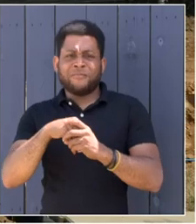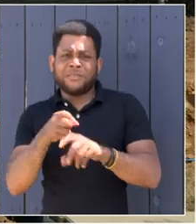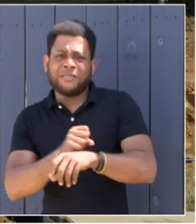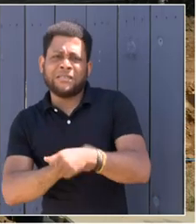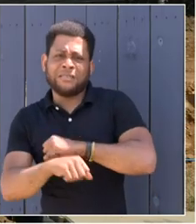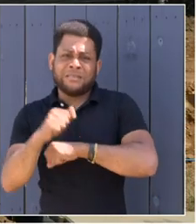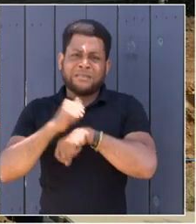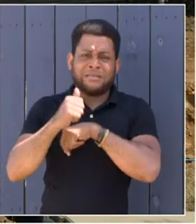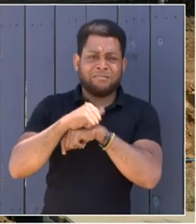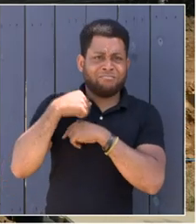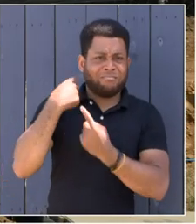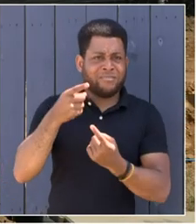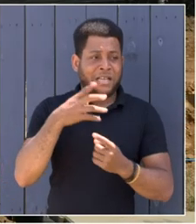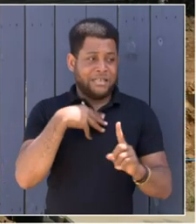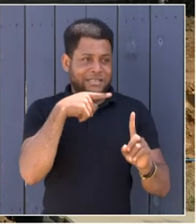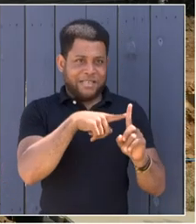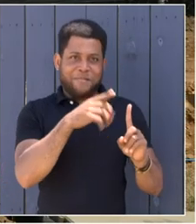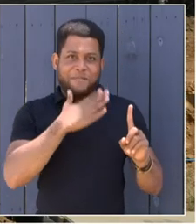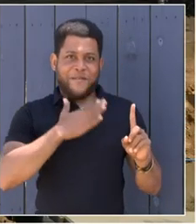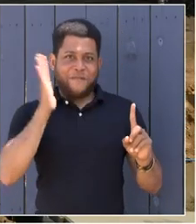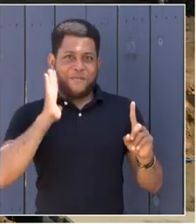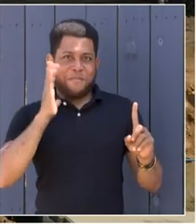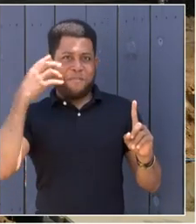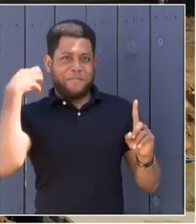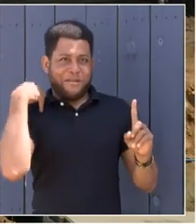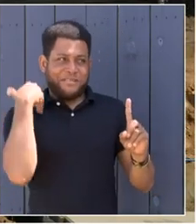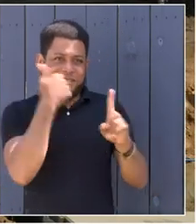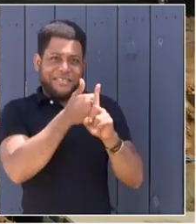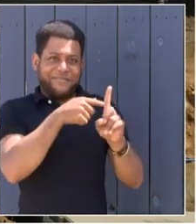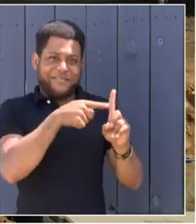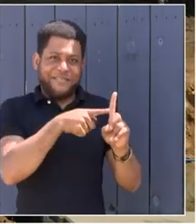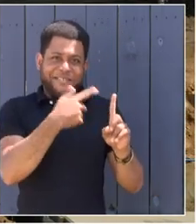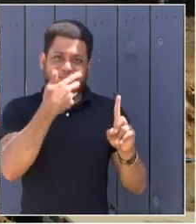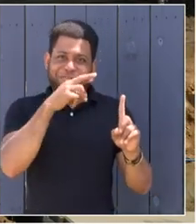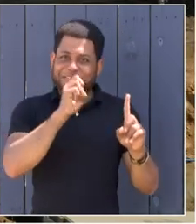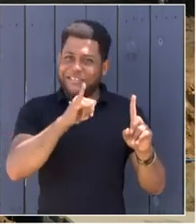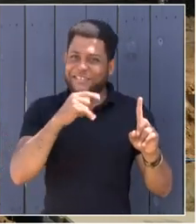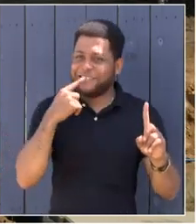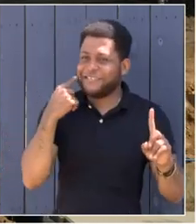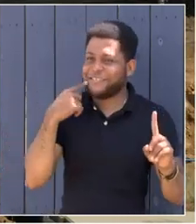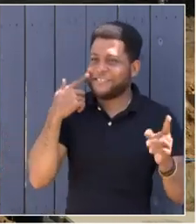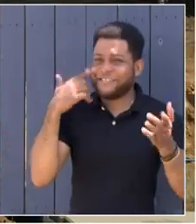7 council member, Vincent C. Gray. Let's give him another round of applause.